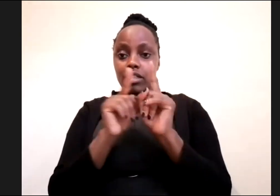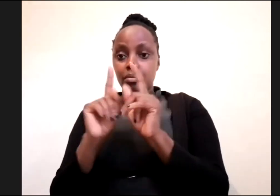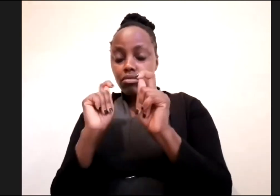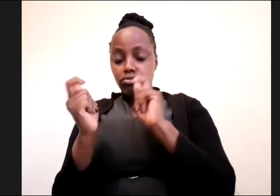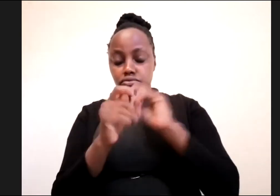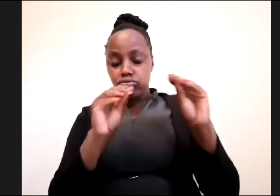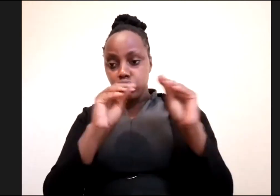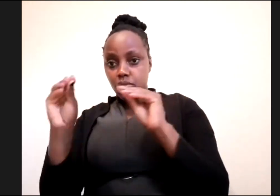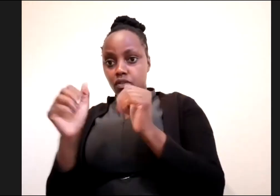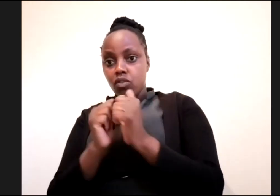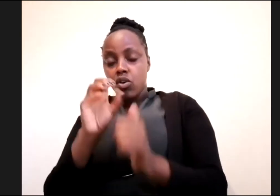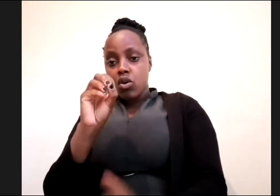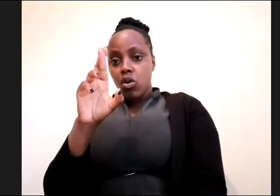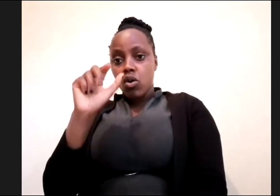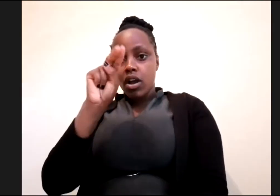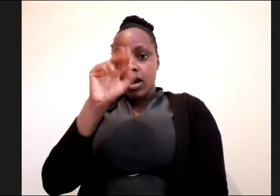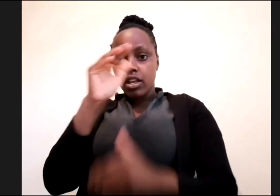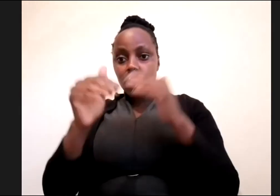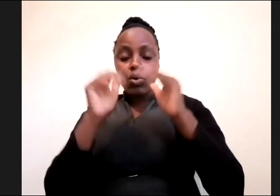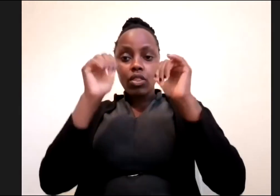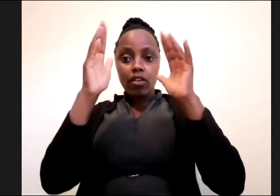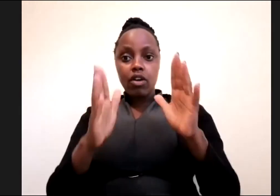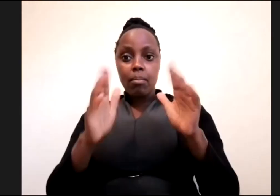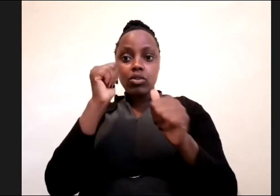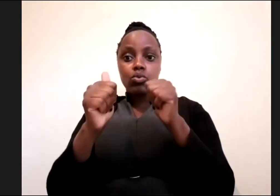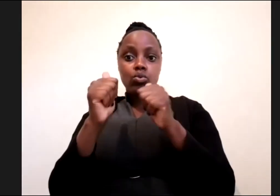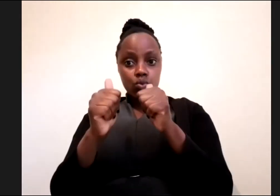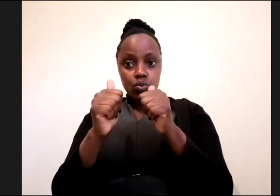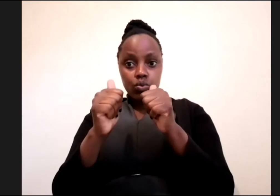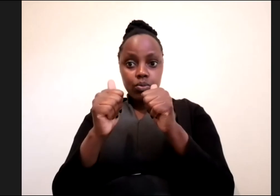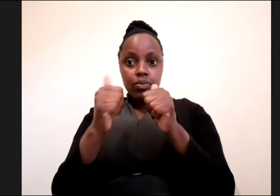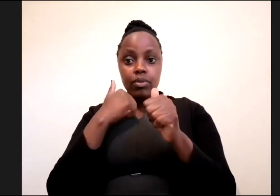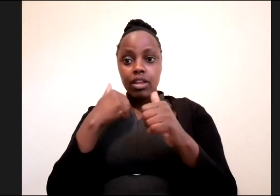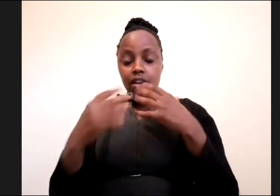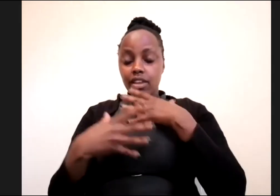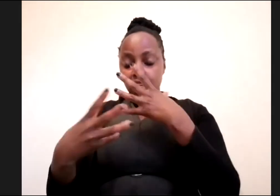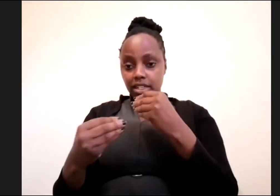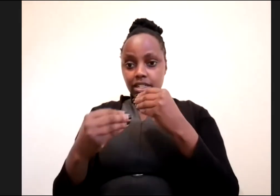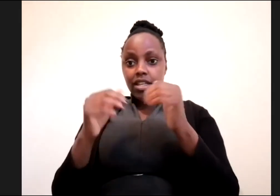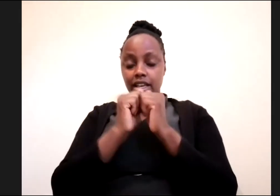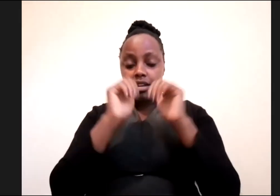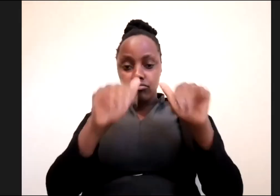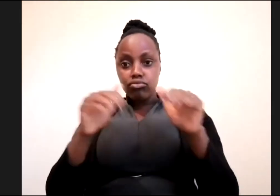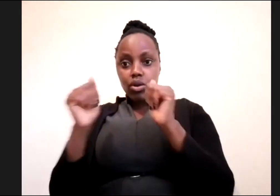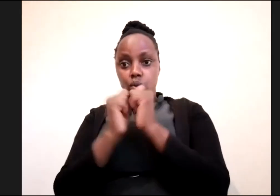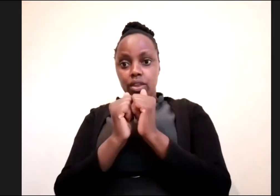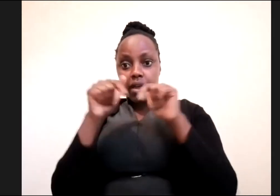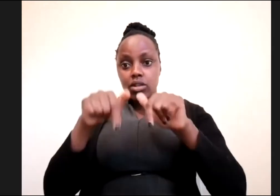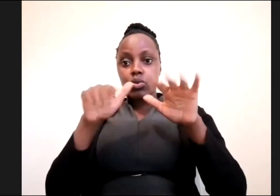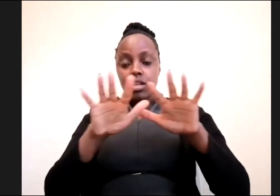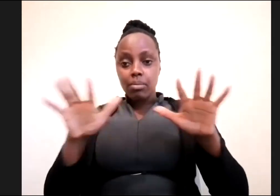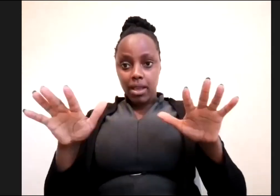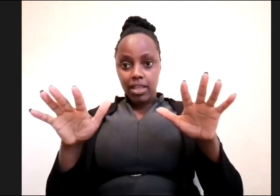actually for all the farmers who might be interested in benefiting from this market trend in the